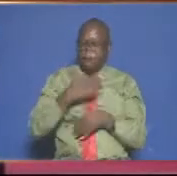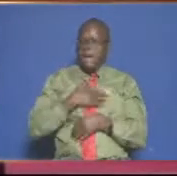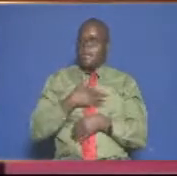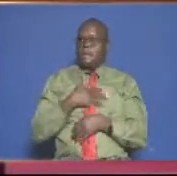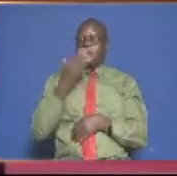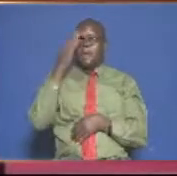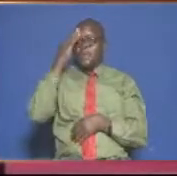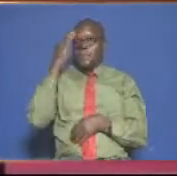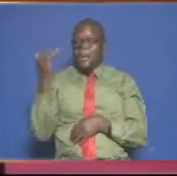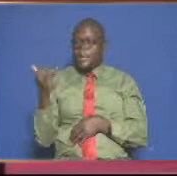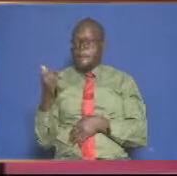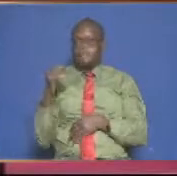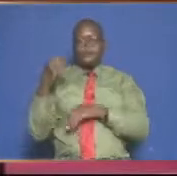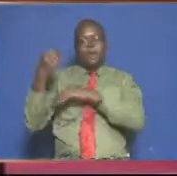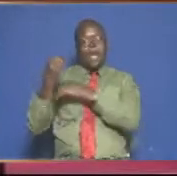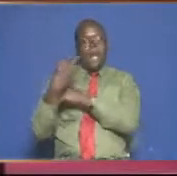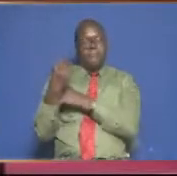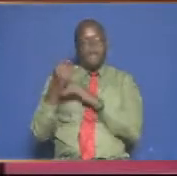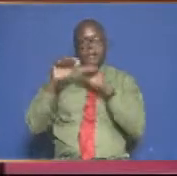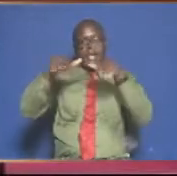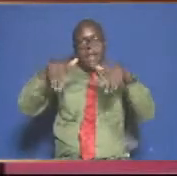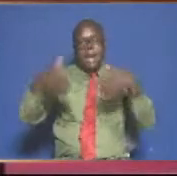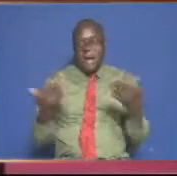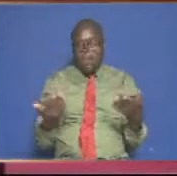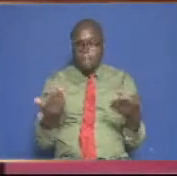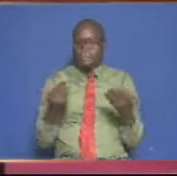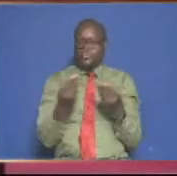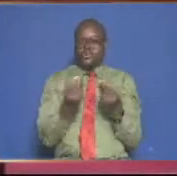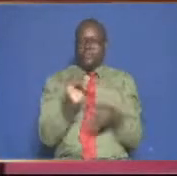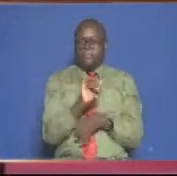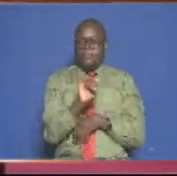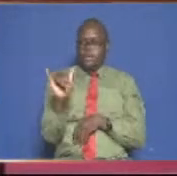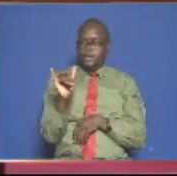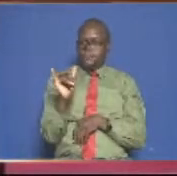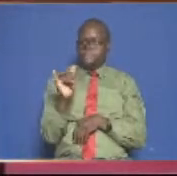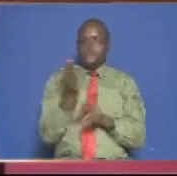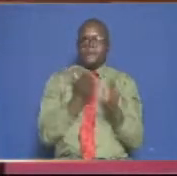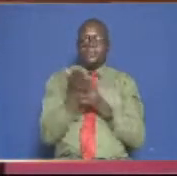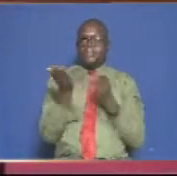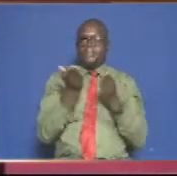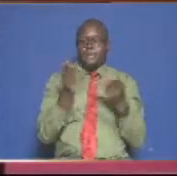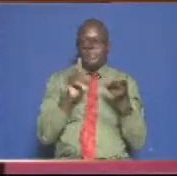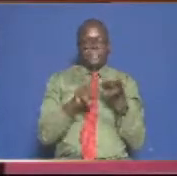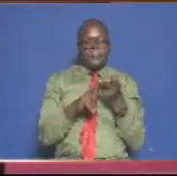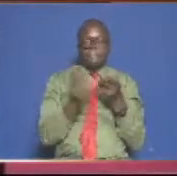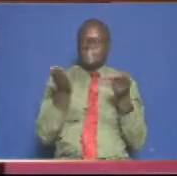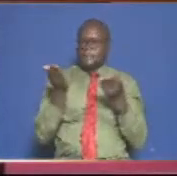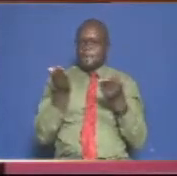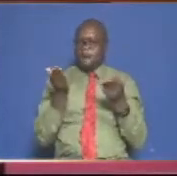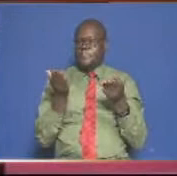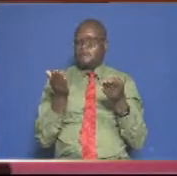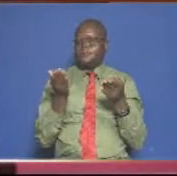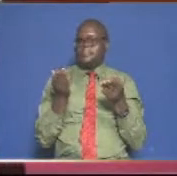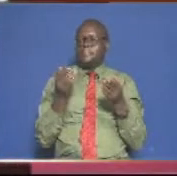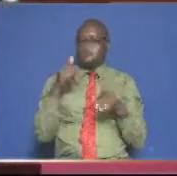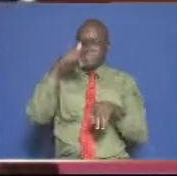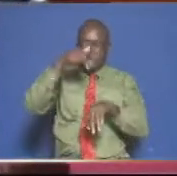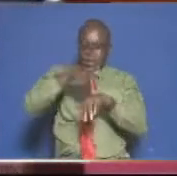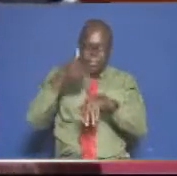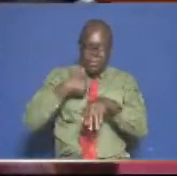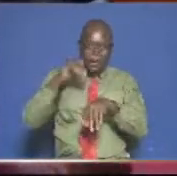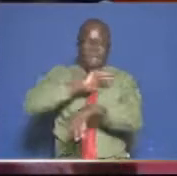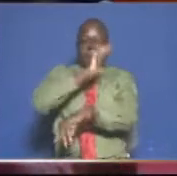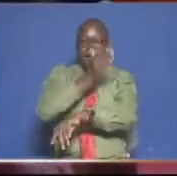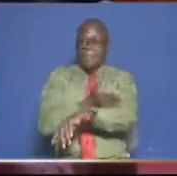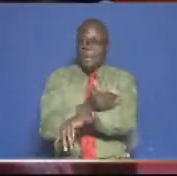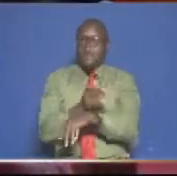Because he could advise you on how to navigate your way through service and through serving, even in this house. My